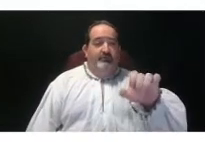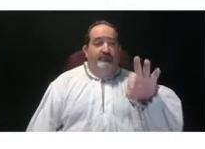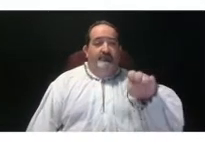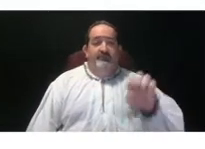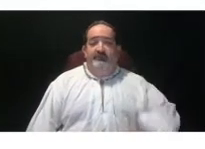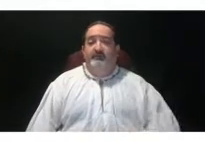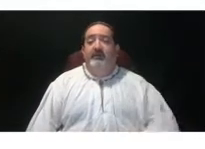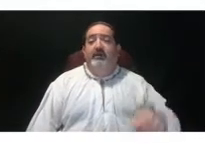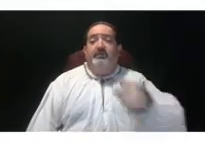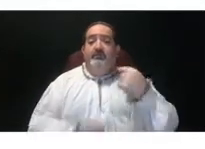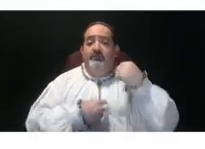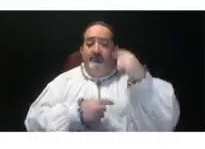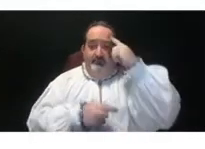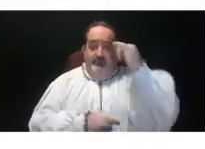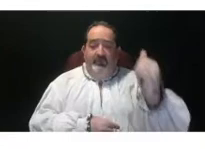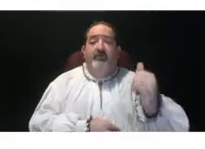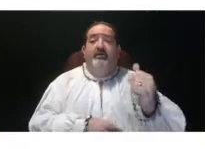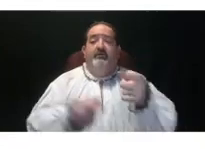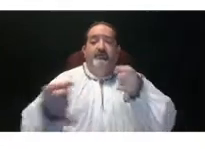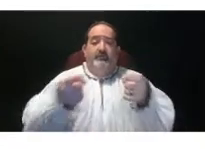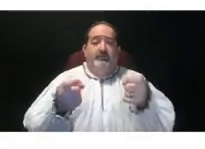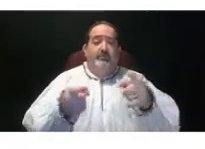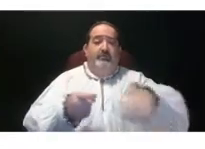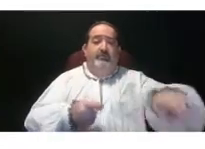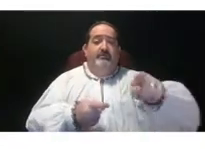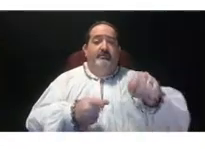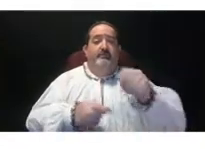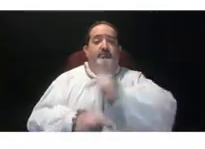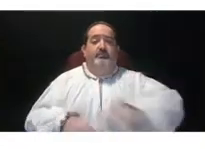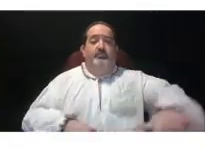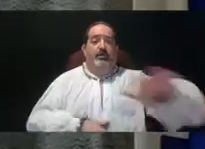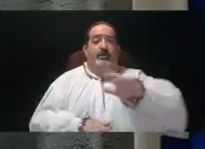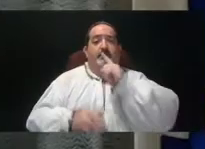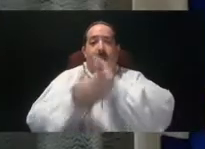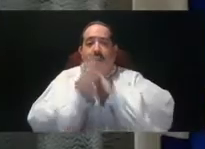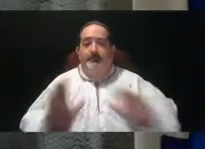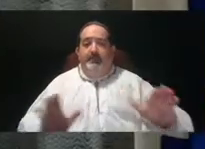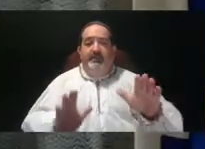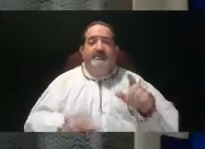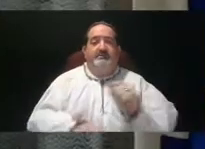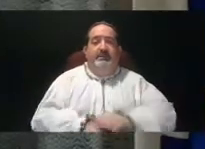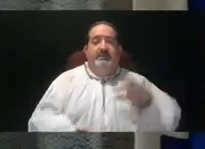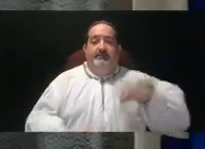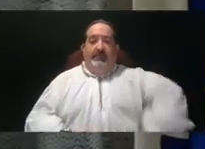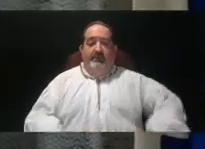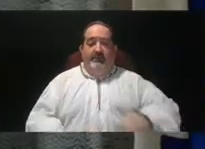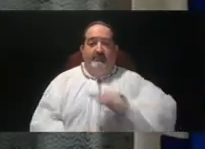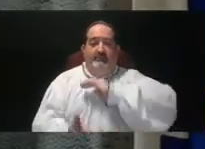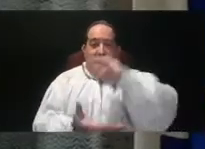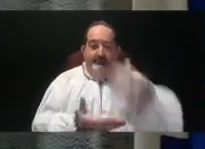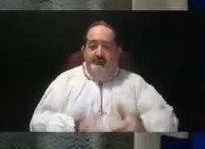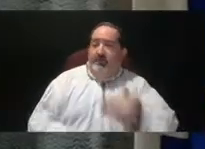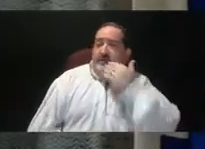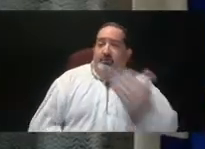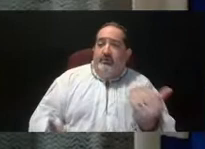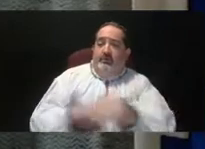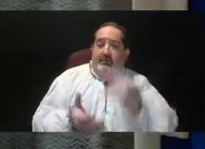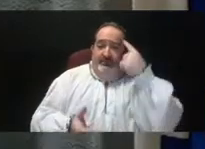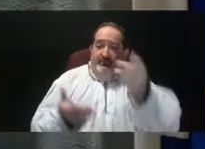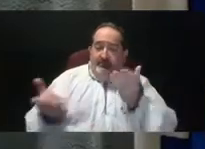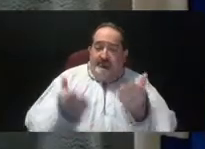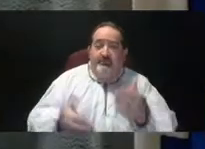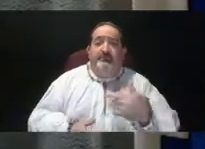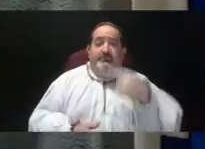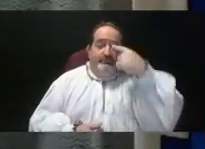ever rule this realm in peace and bounty. We thank you again for your service and grant you leave